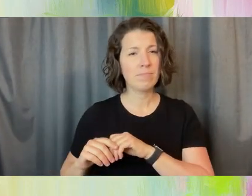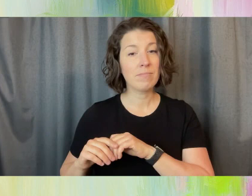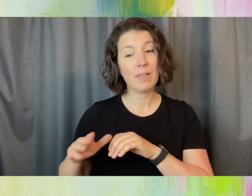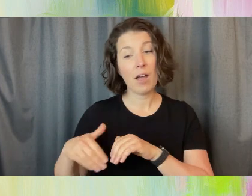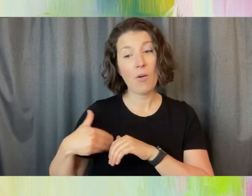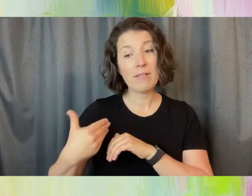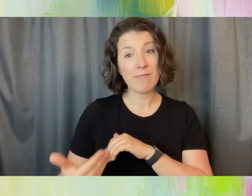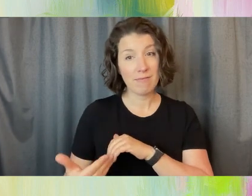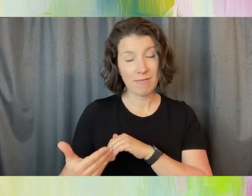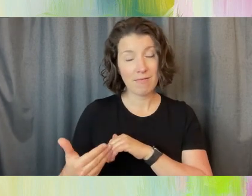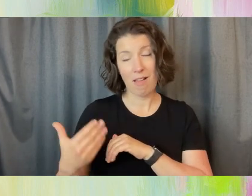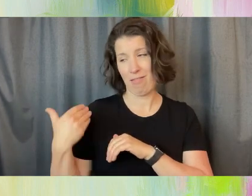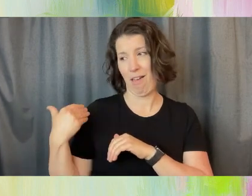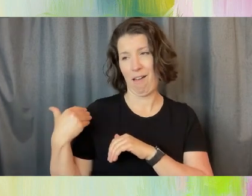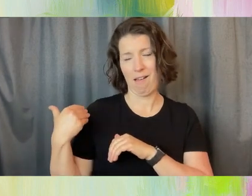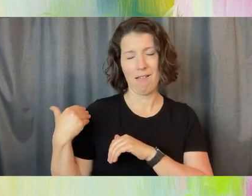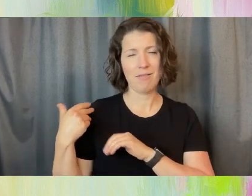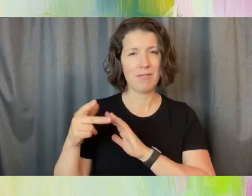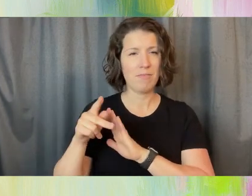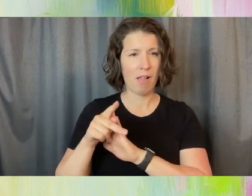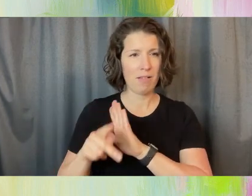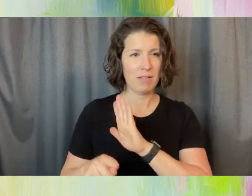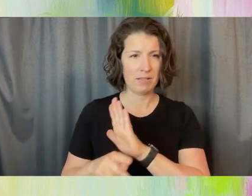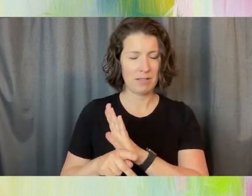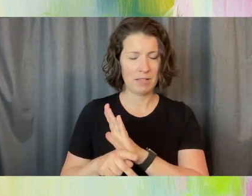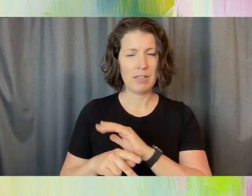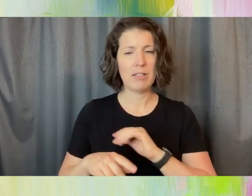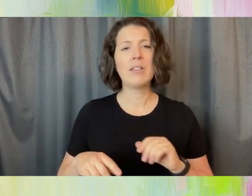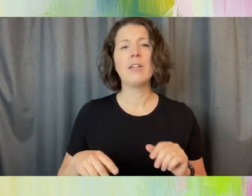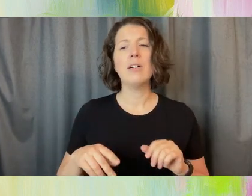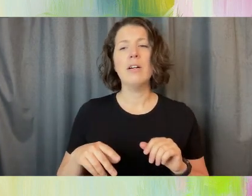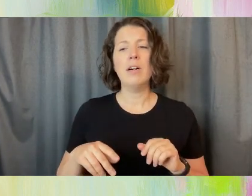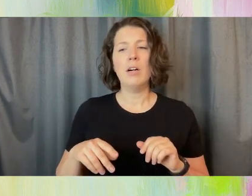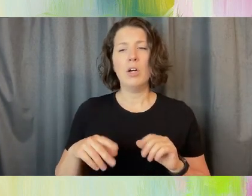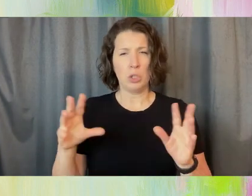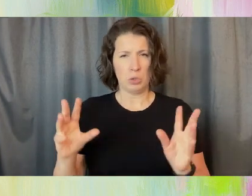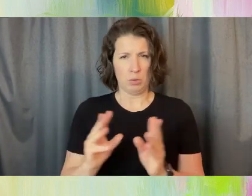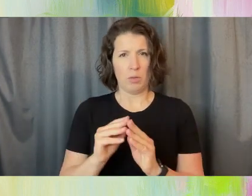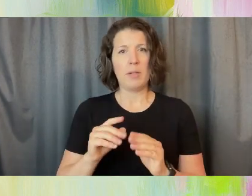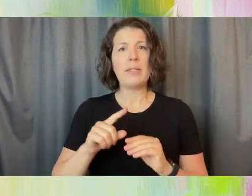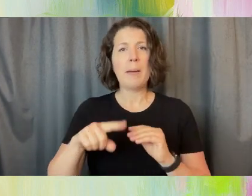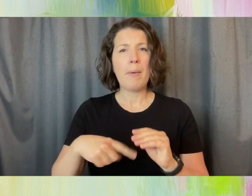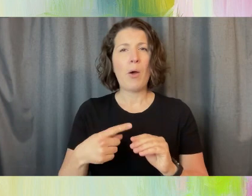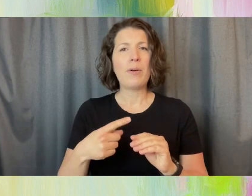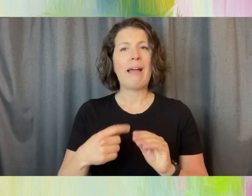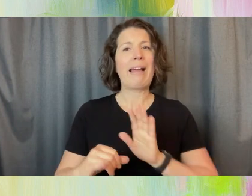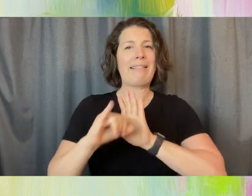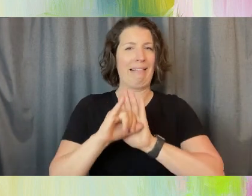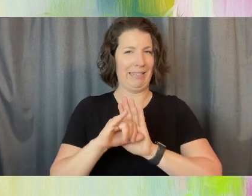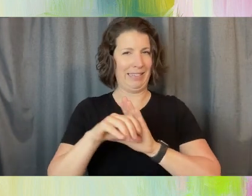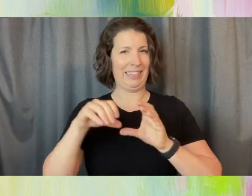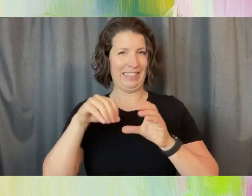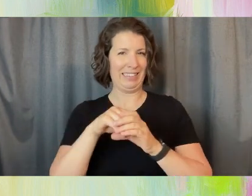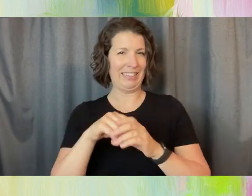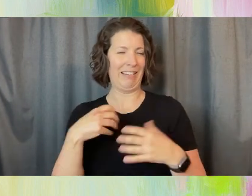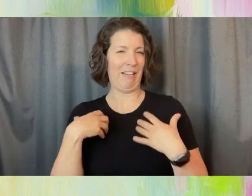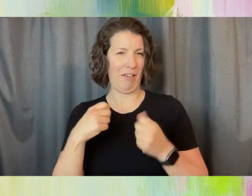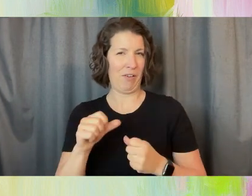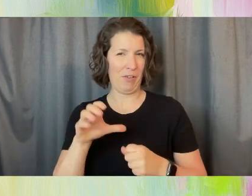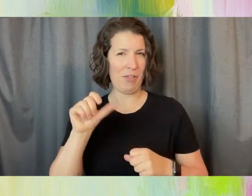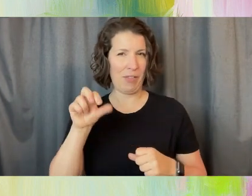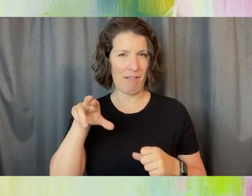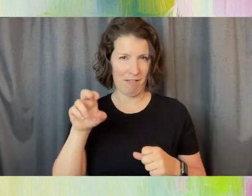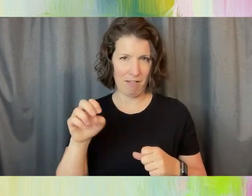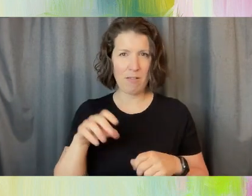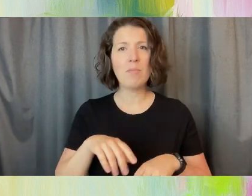consortium was about identity in the healthcare experience, another theme that runs through all of our policy consortia. But a lot of the